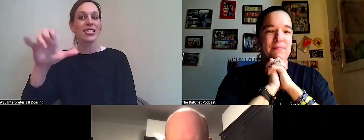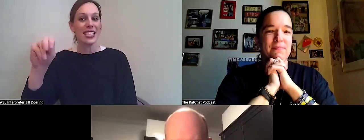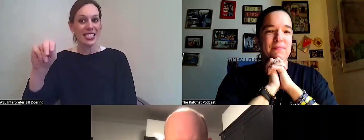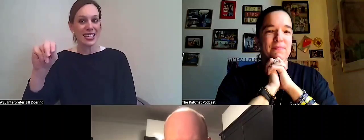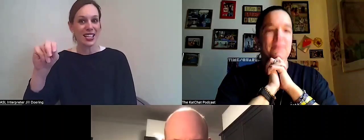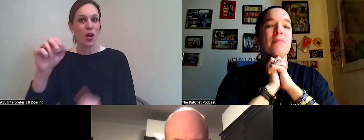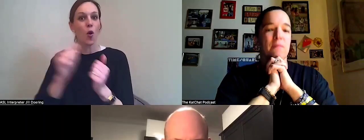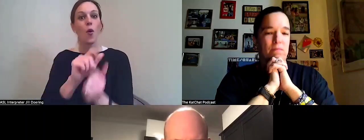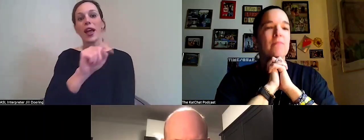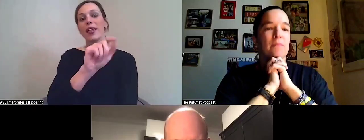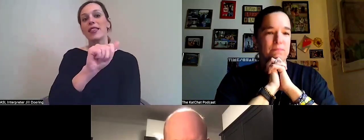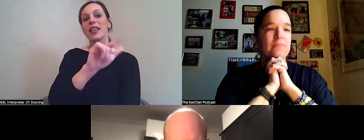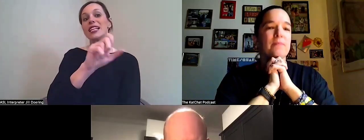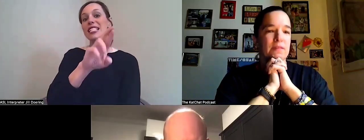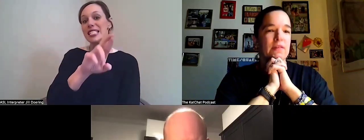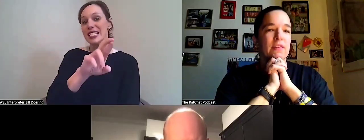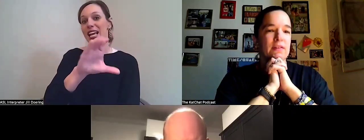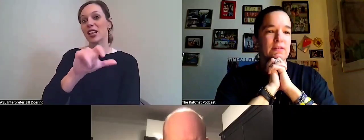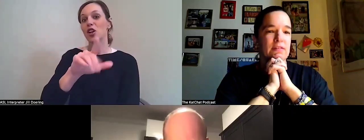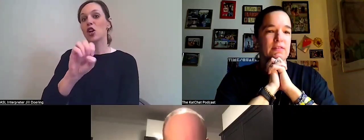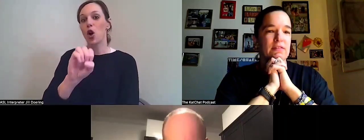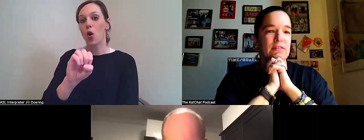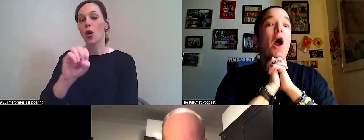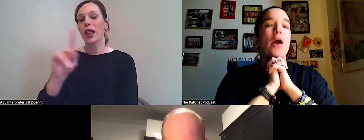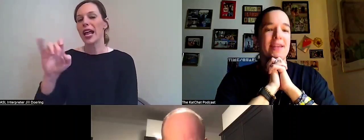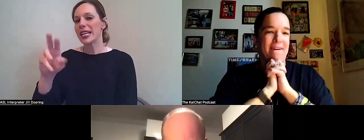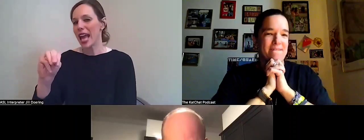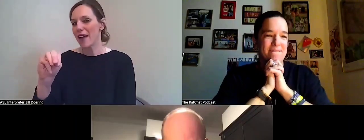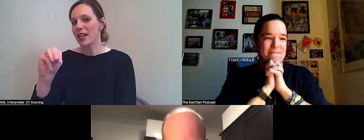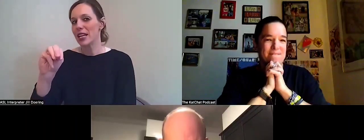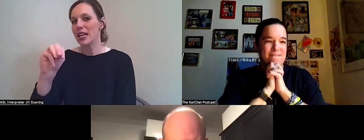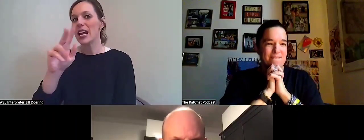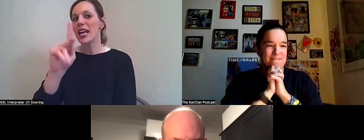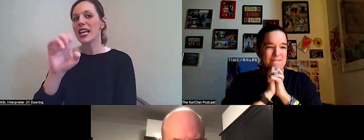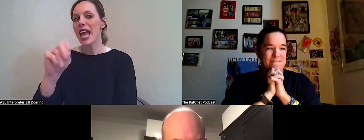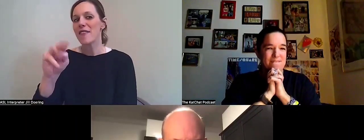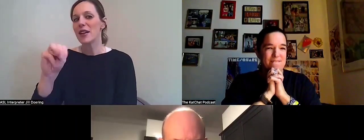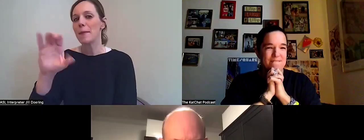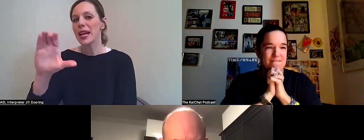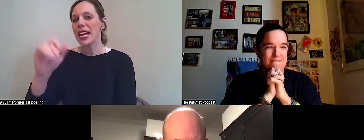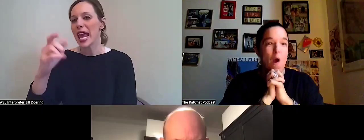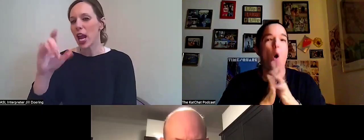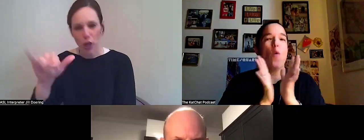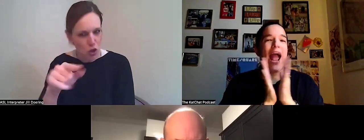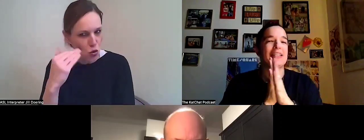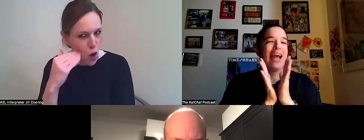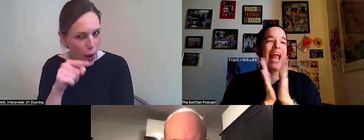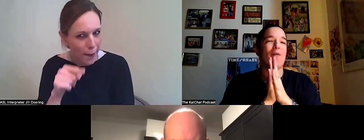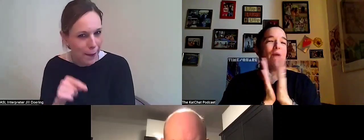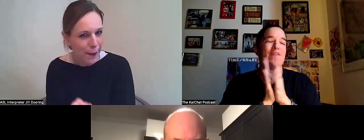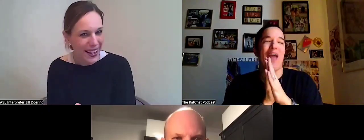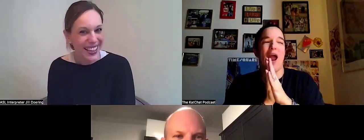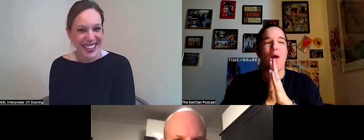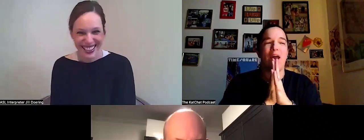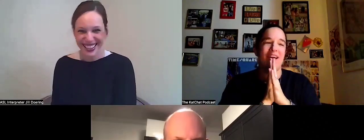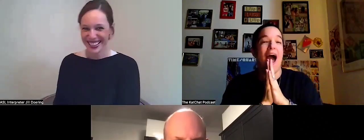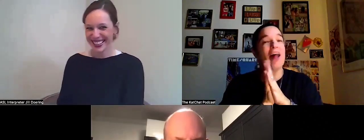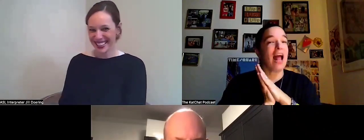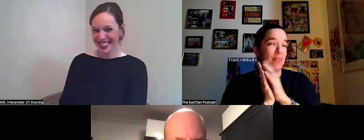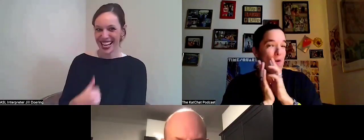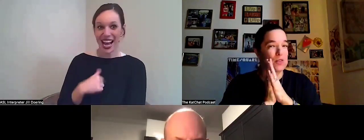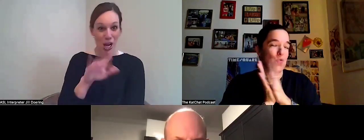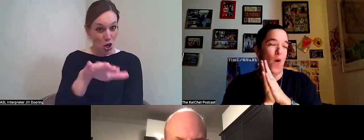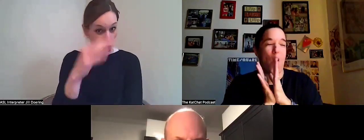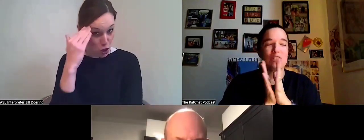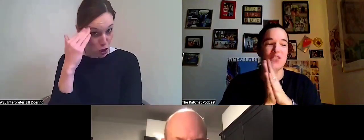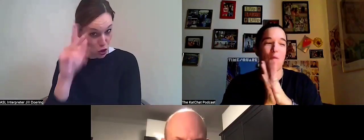and Kevin McGarry. Do you know Kevin? You're familiar with his Tell work? me for that one. I